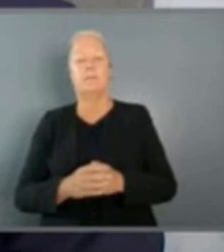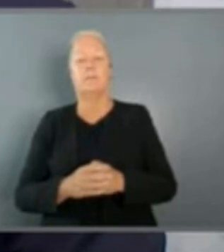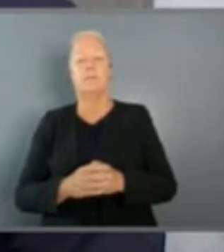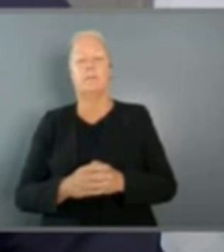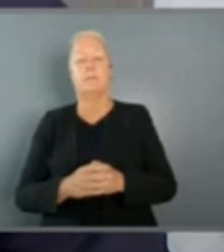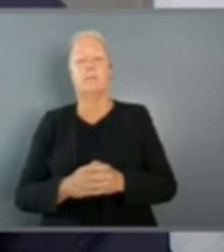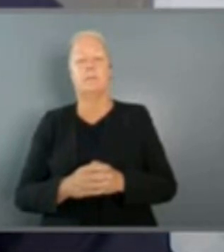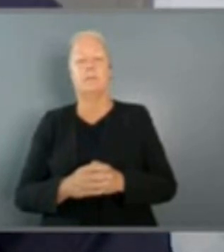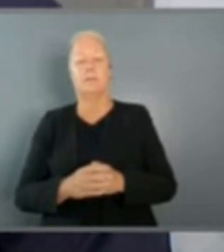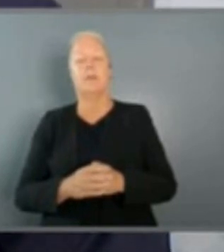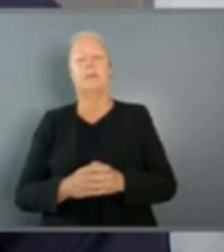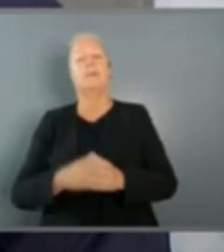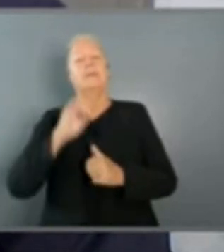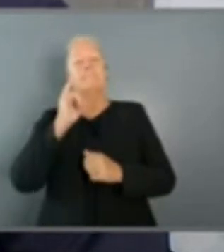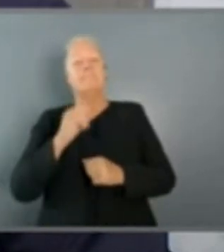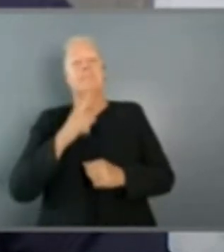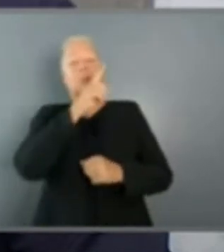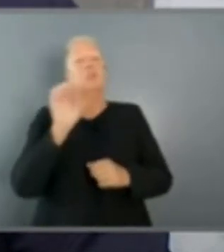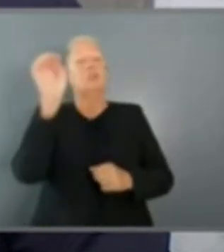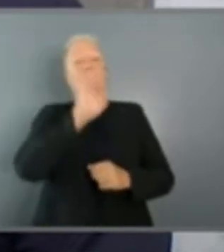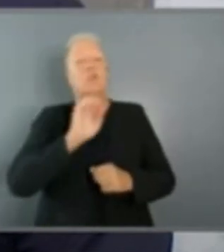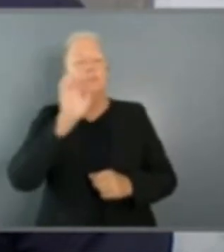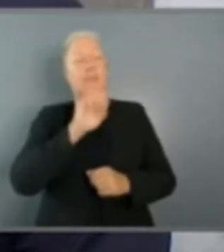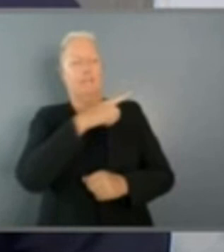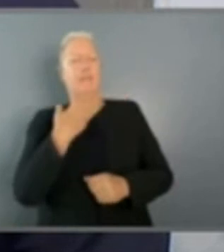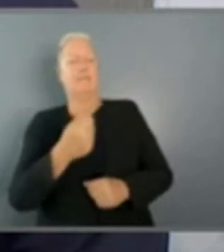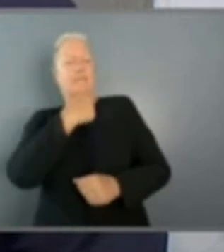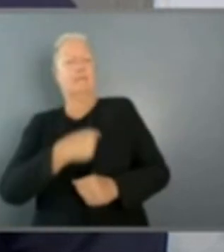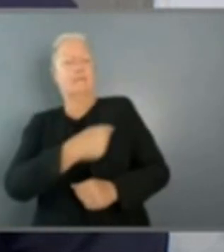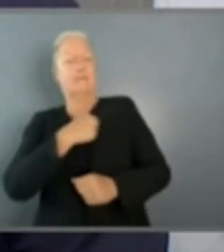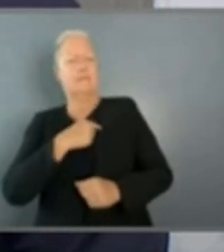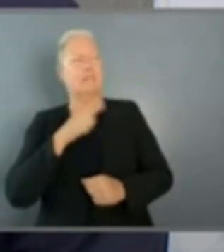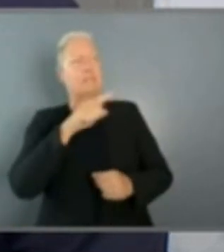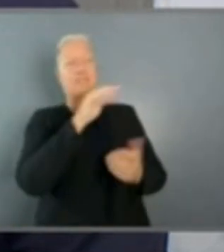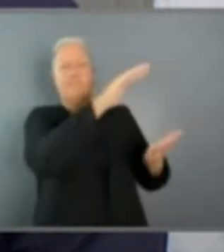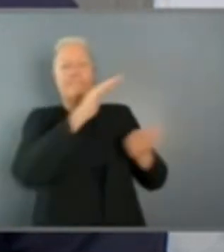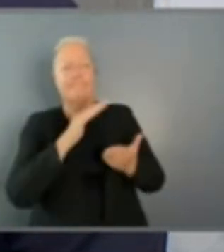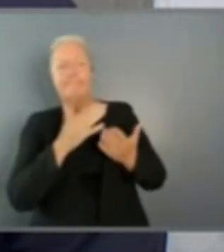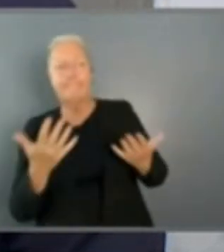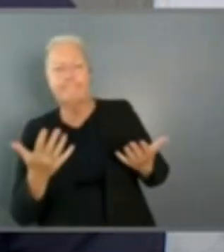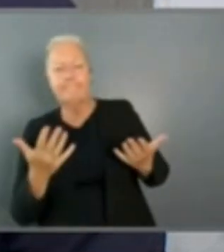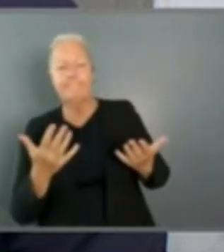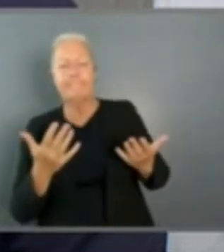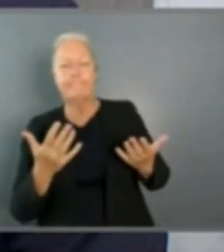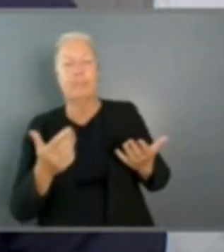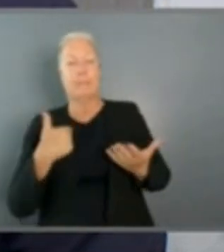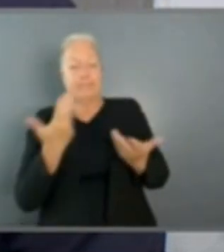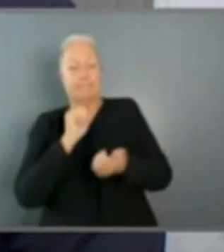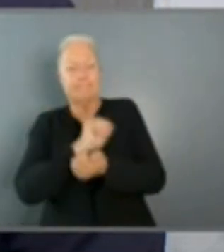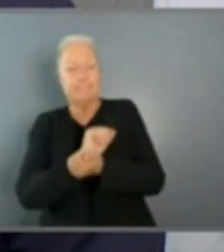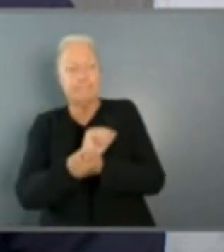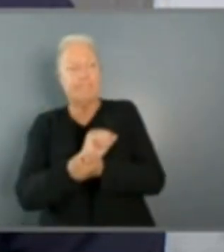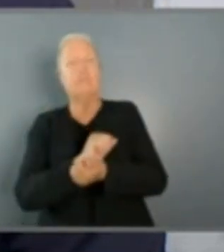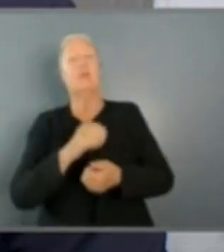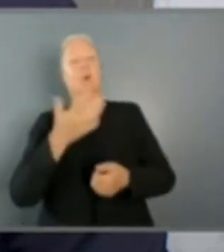no vaccine protectionism and that vaccines do go to those most in need, and that's why